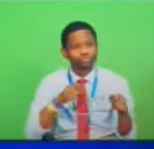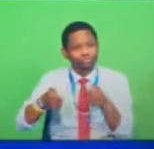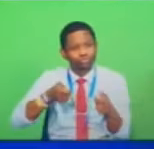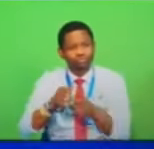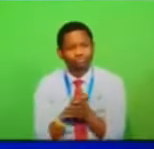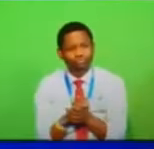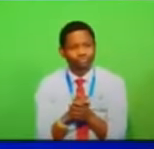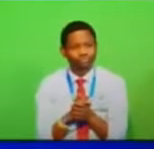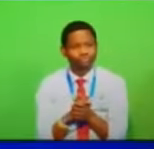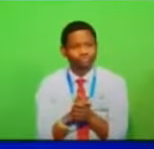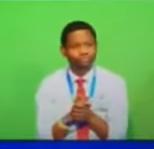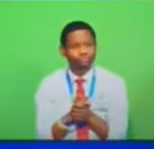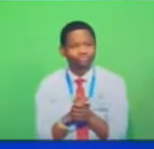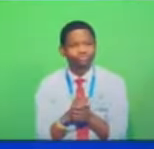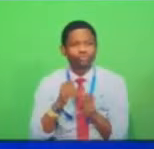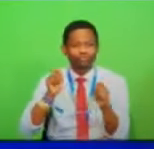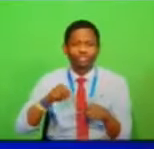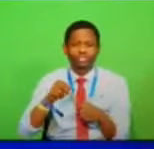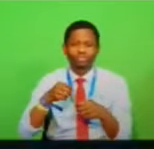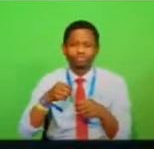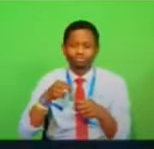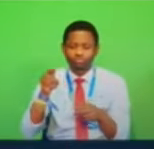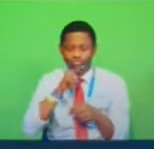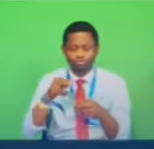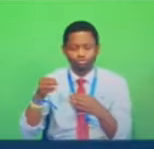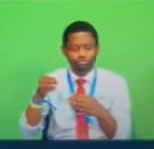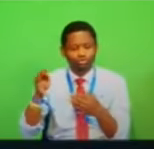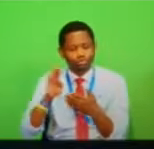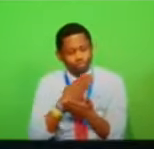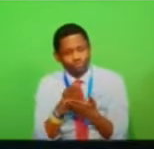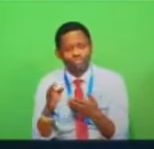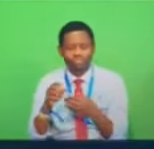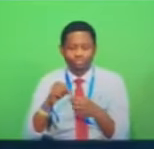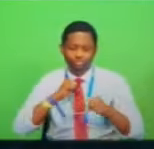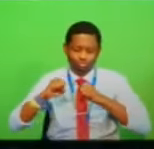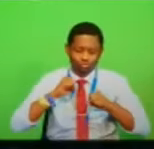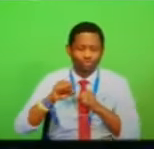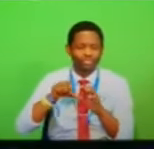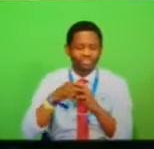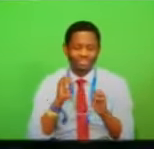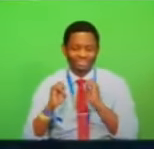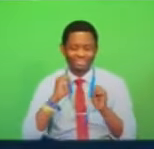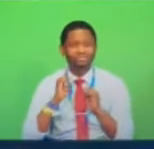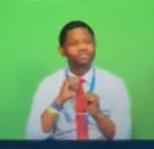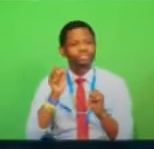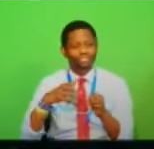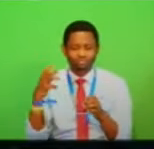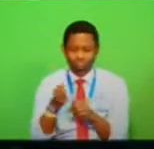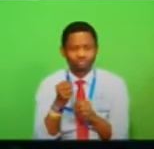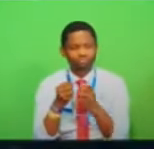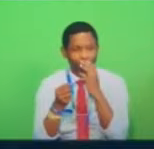in the music, arts, sports, and entertainment industry, and also make it intergenerational. Let us put our children in our